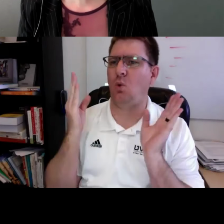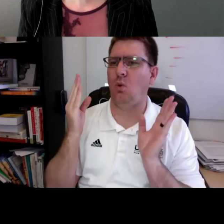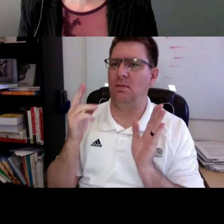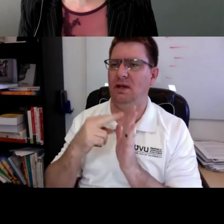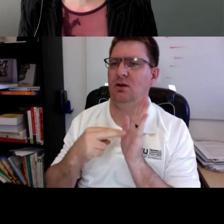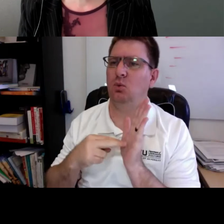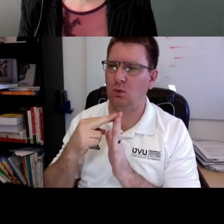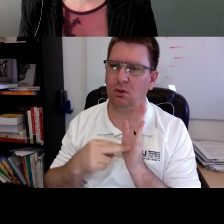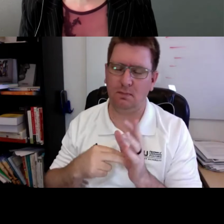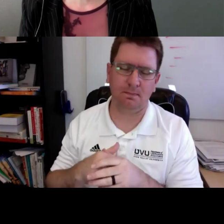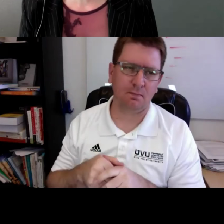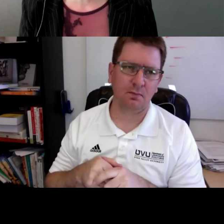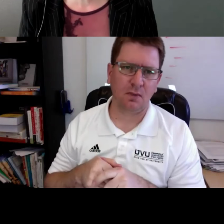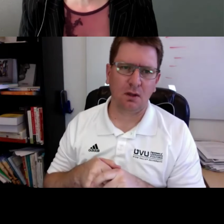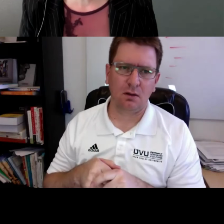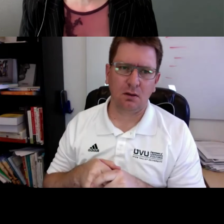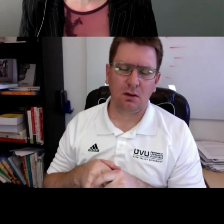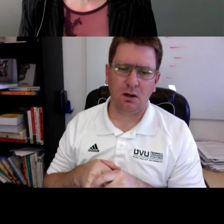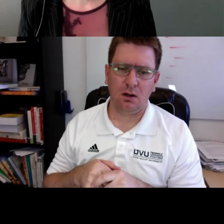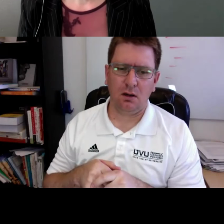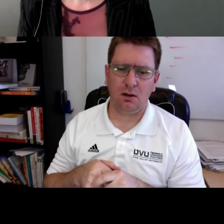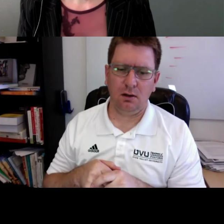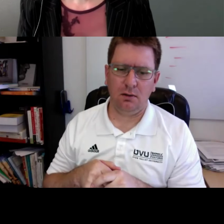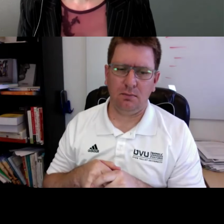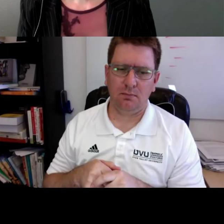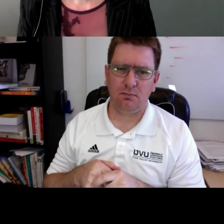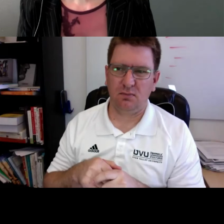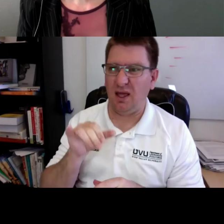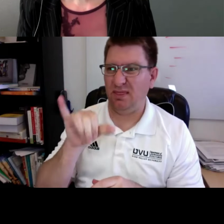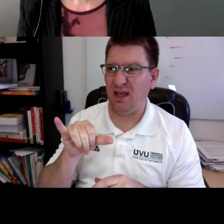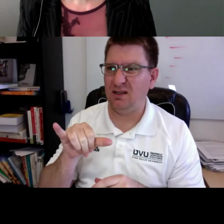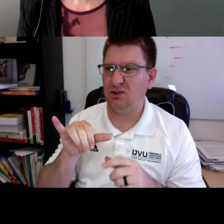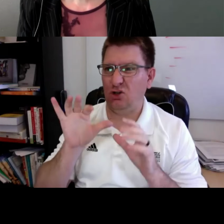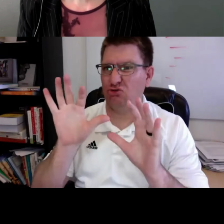those 2 missions. So we have open enrollment.